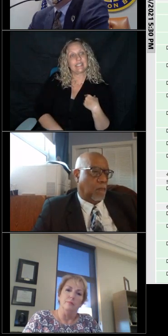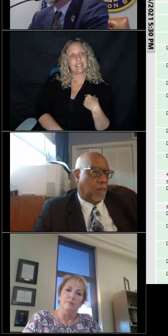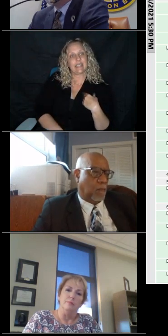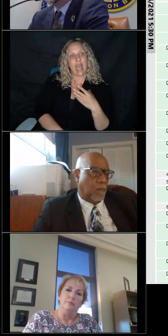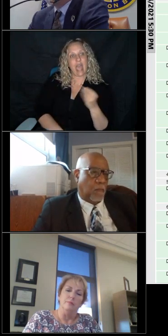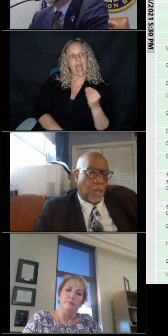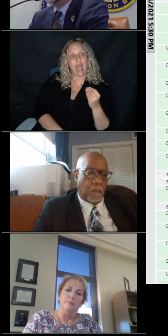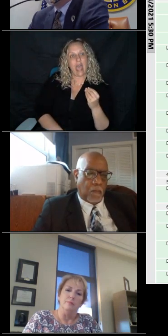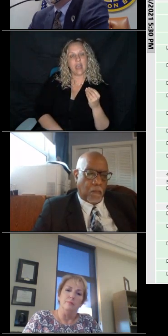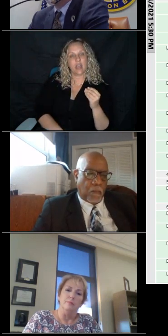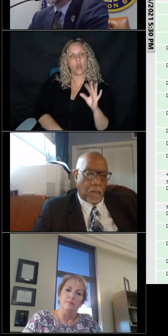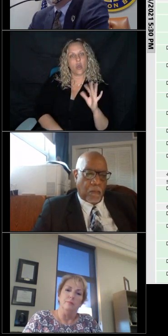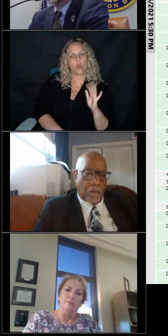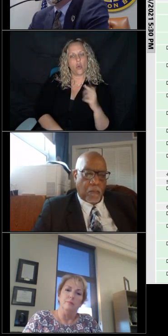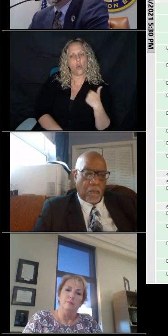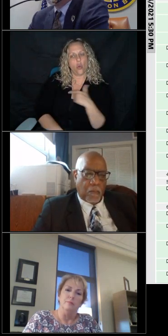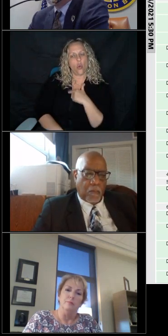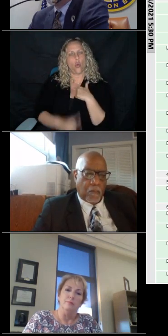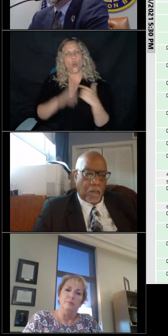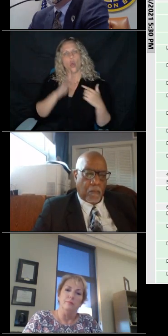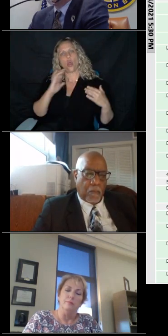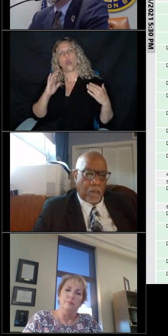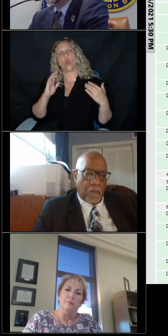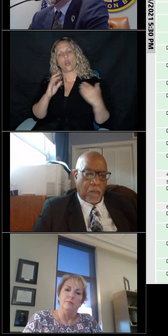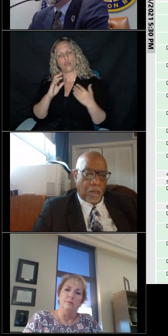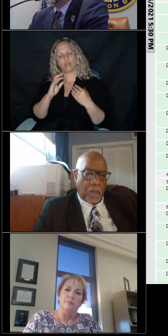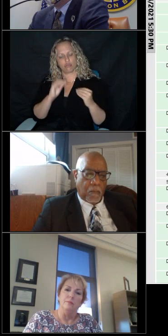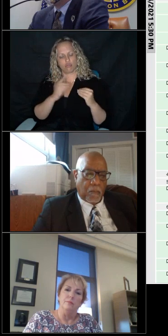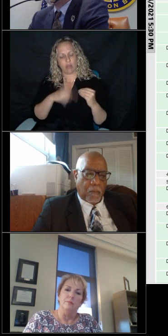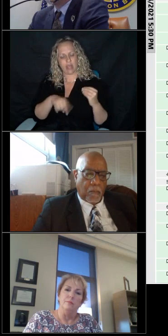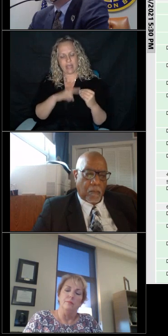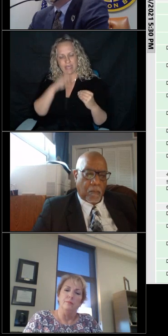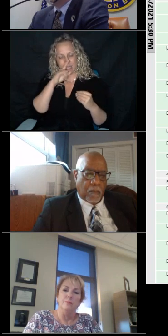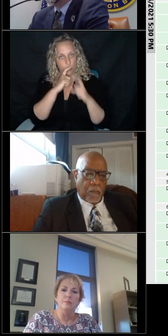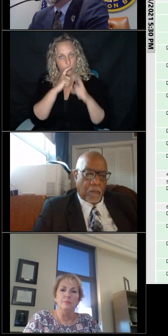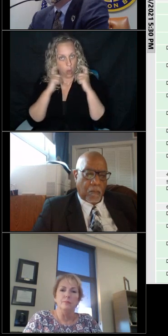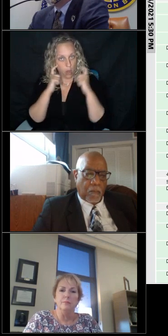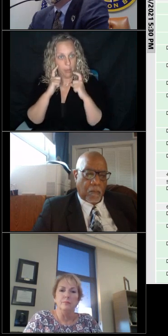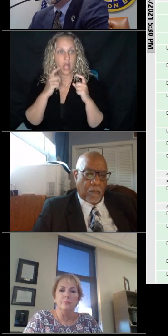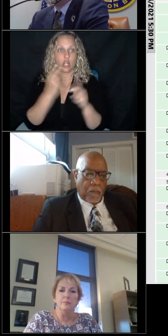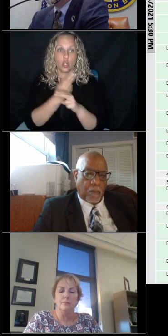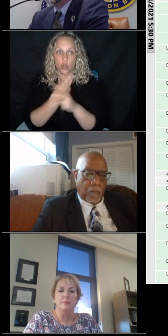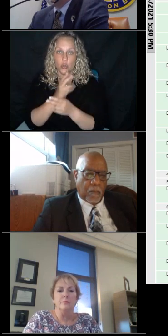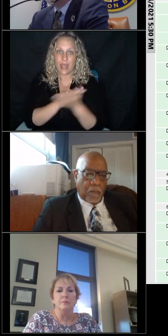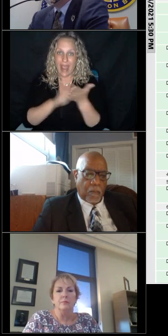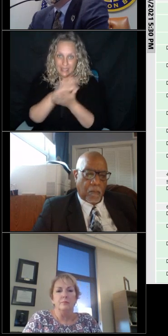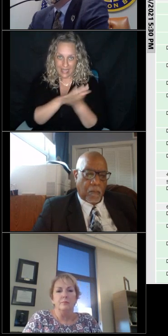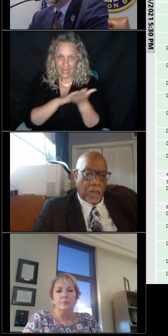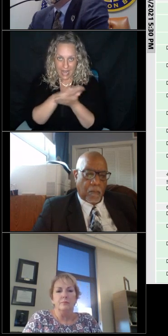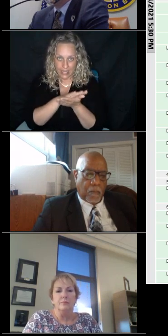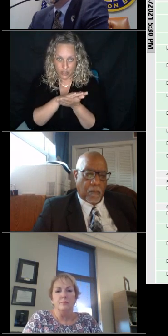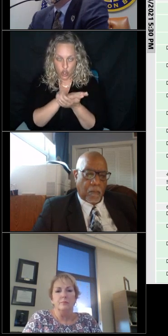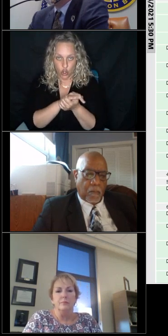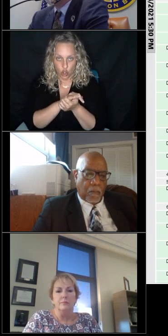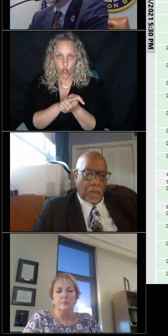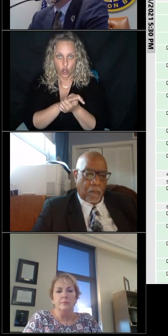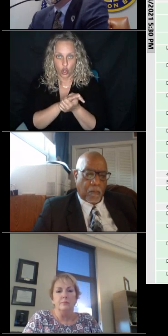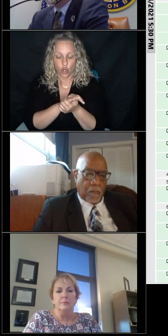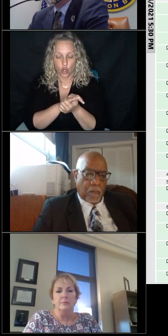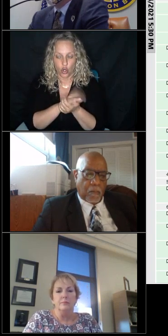and, you know, we will instruct our kids that they should be wearing masks, that they should be using hand sanitizer,